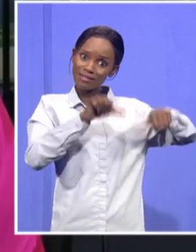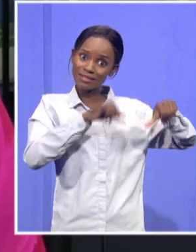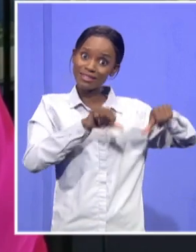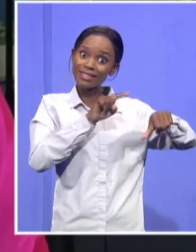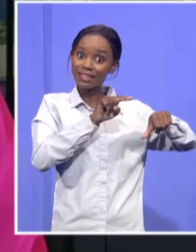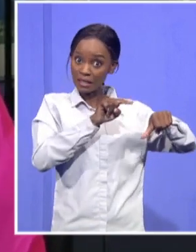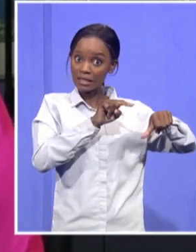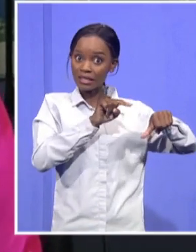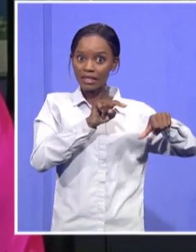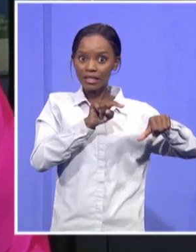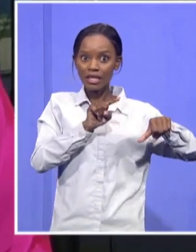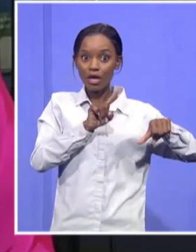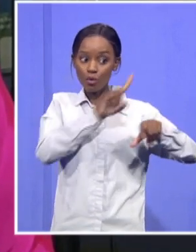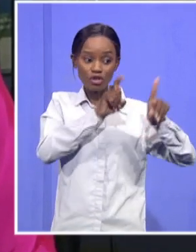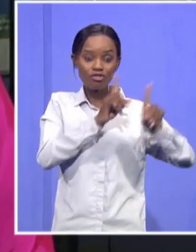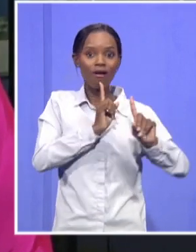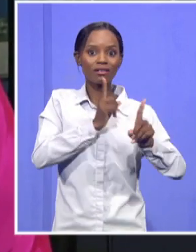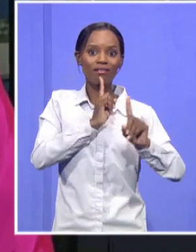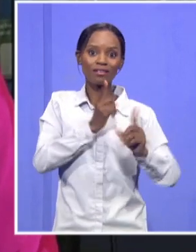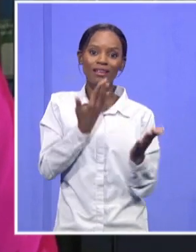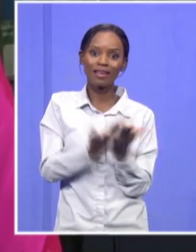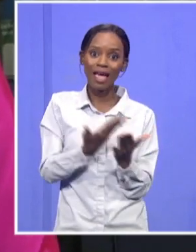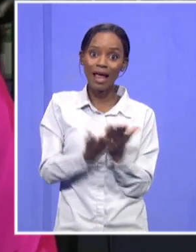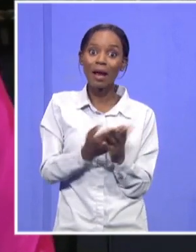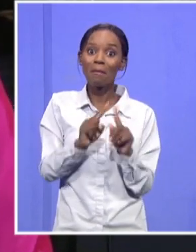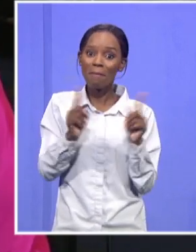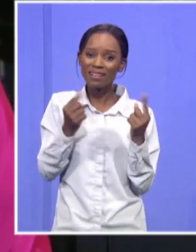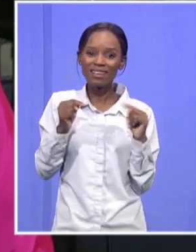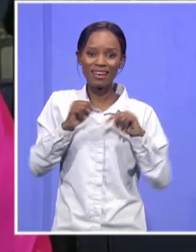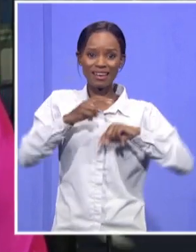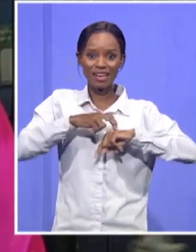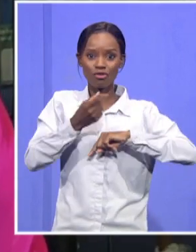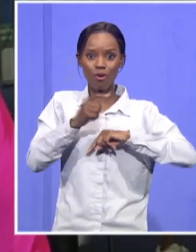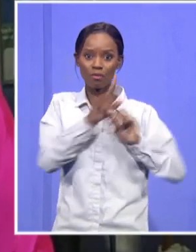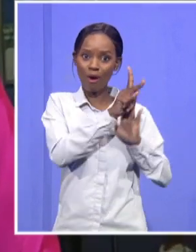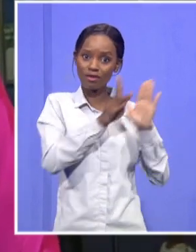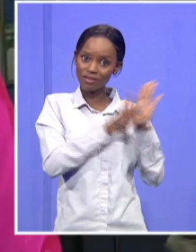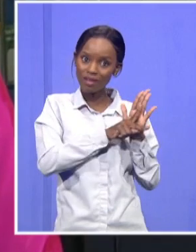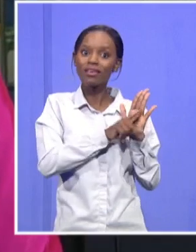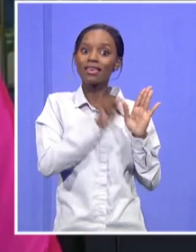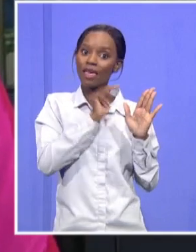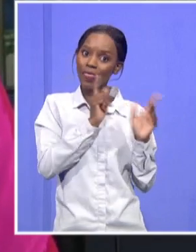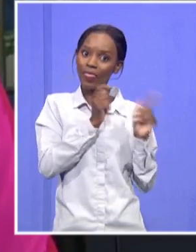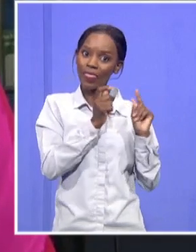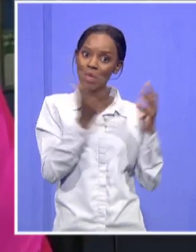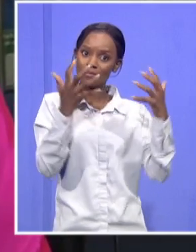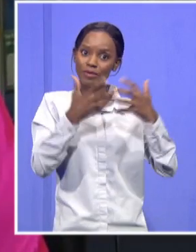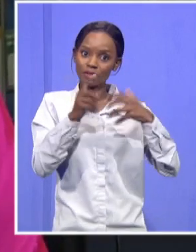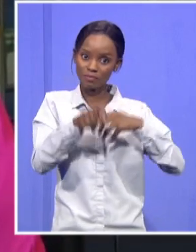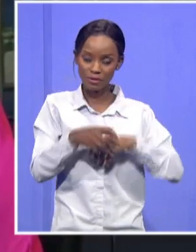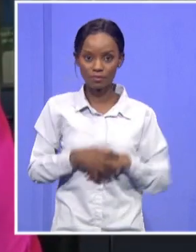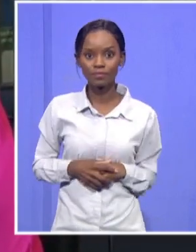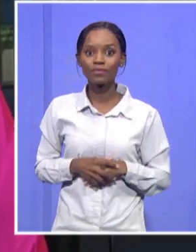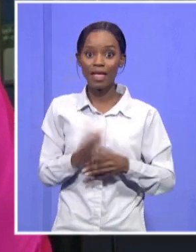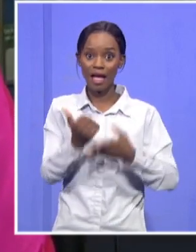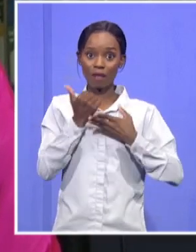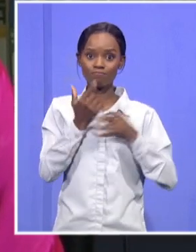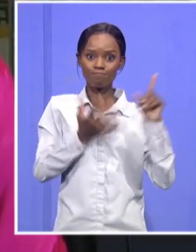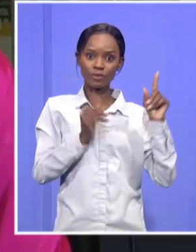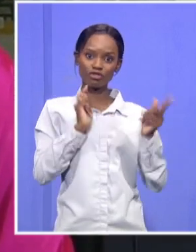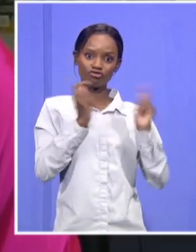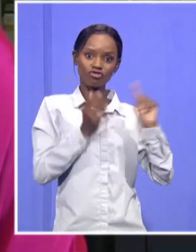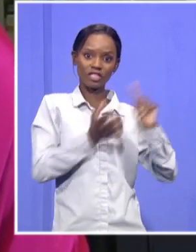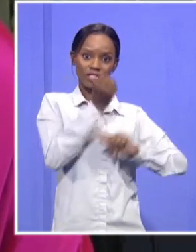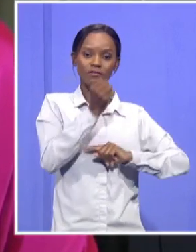better, but we need to inform policies and we need to have the policies to deliver change. It's very interesting bringing these